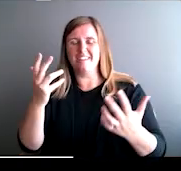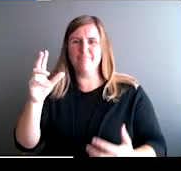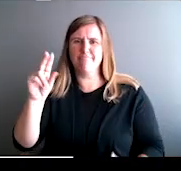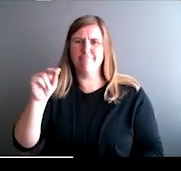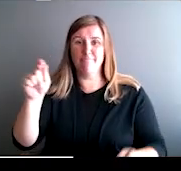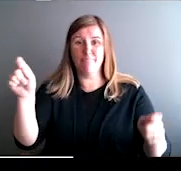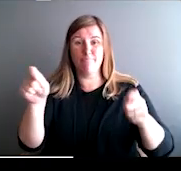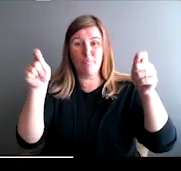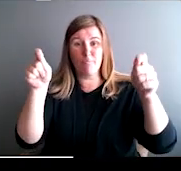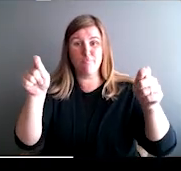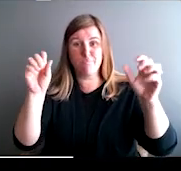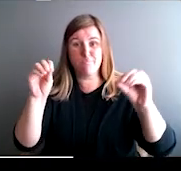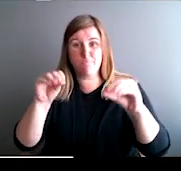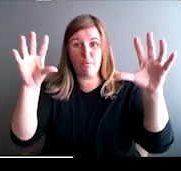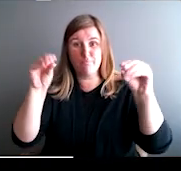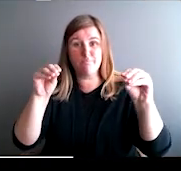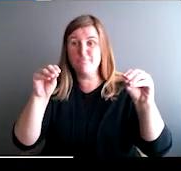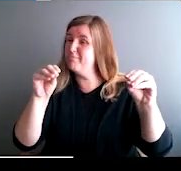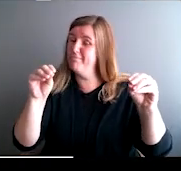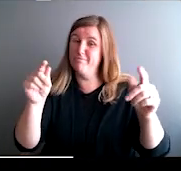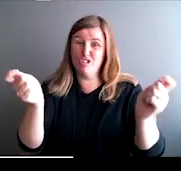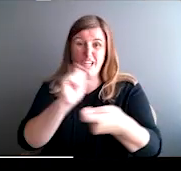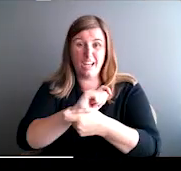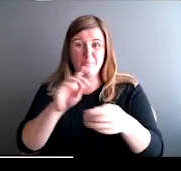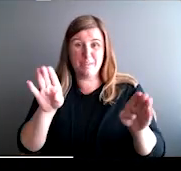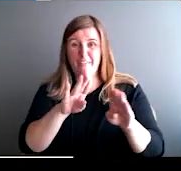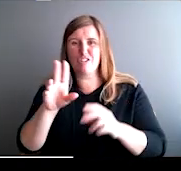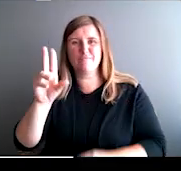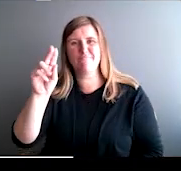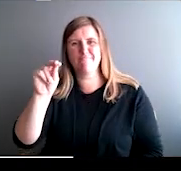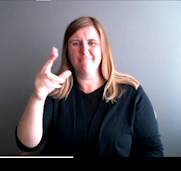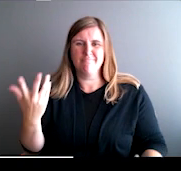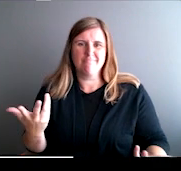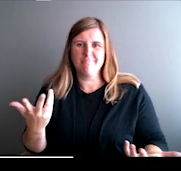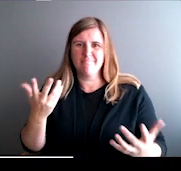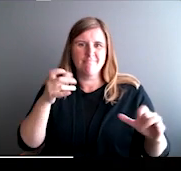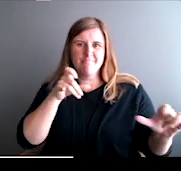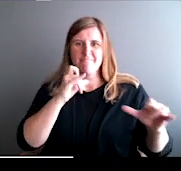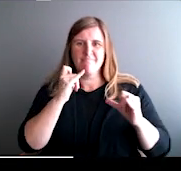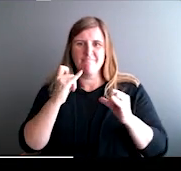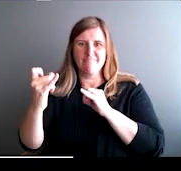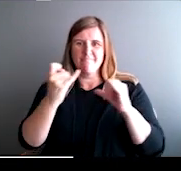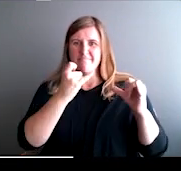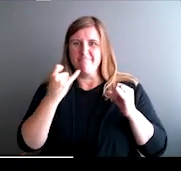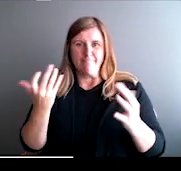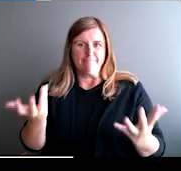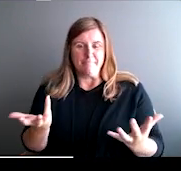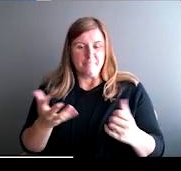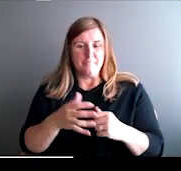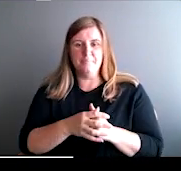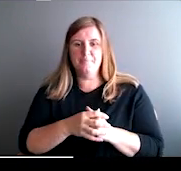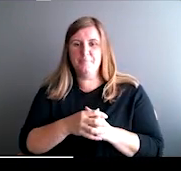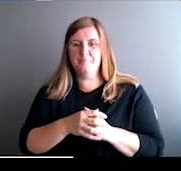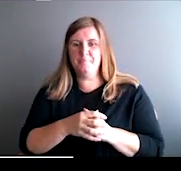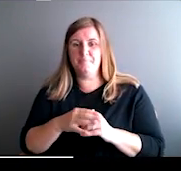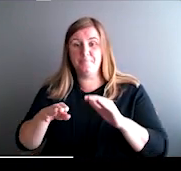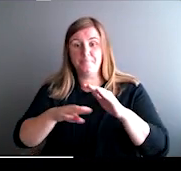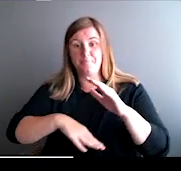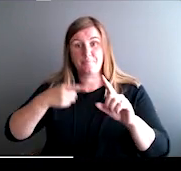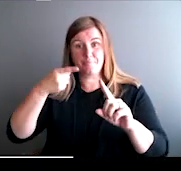magic wand and solve problem behavior any more than anyone can. But the basic